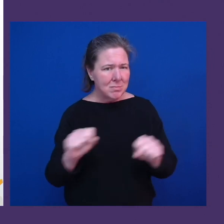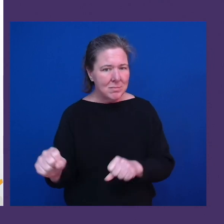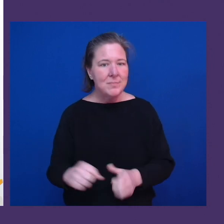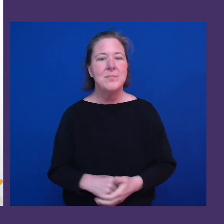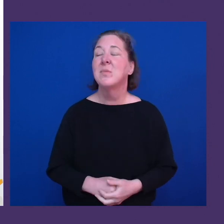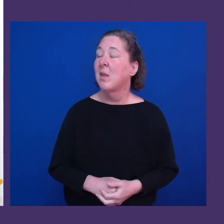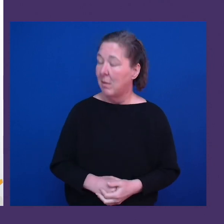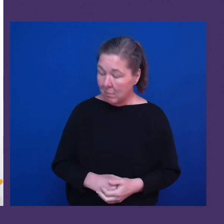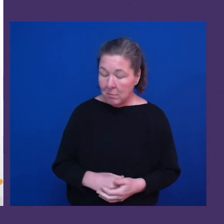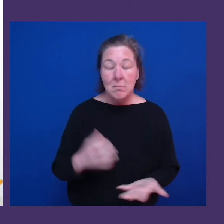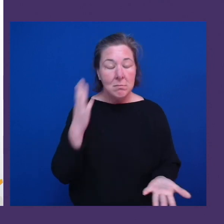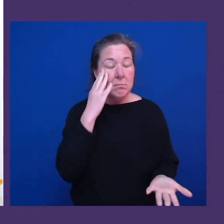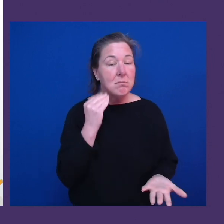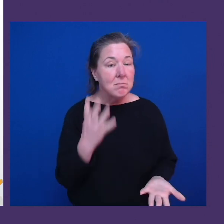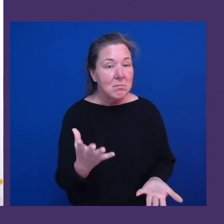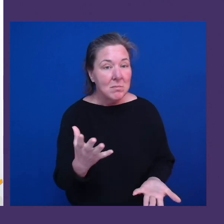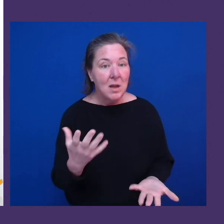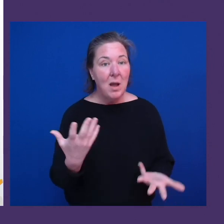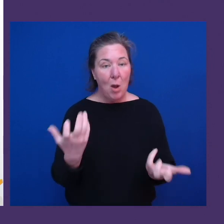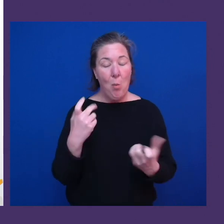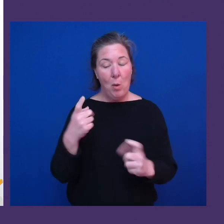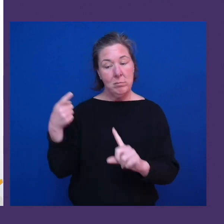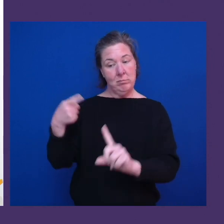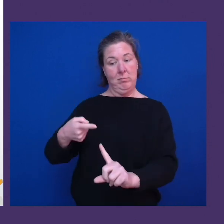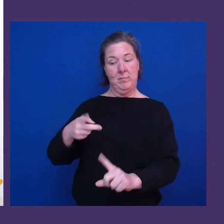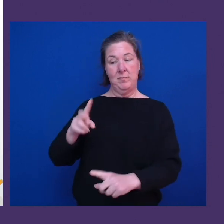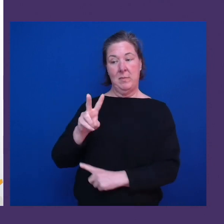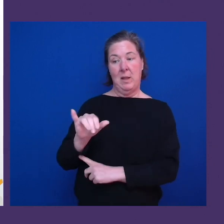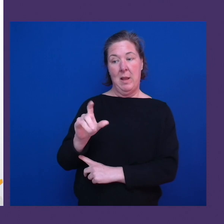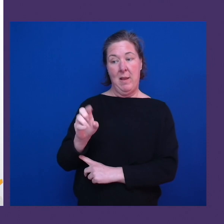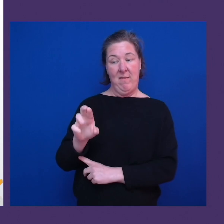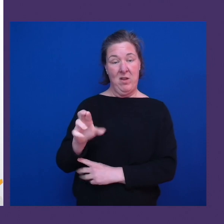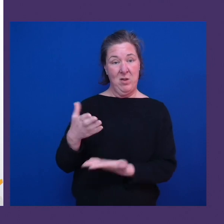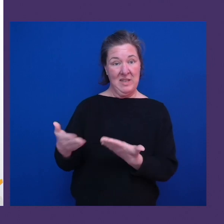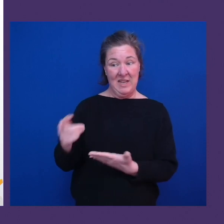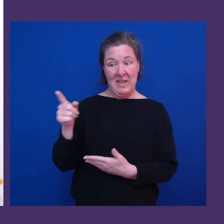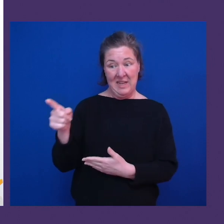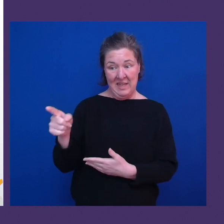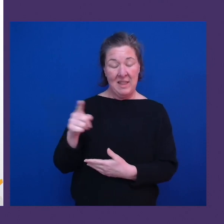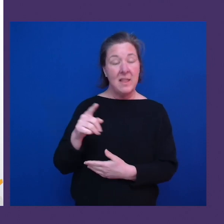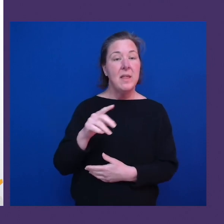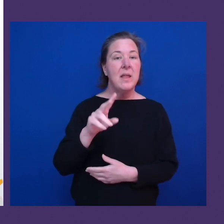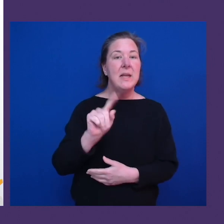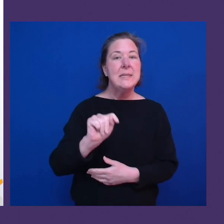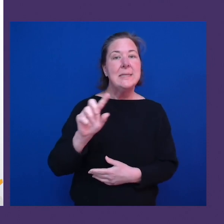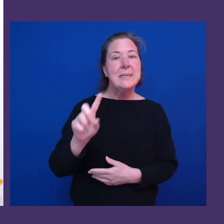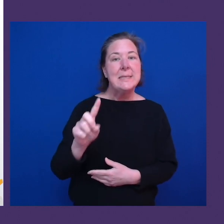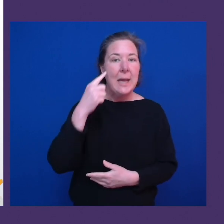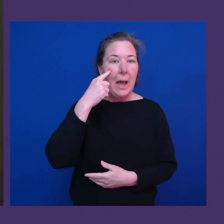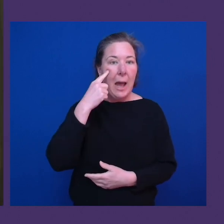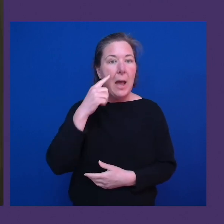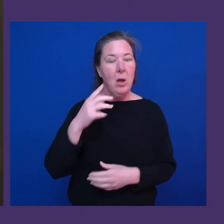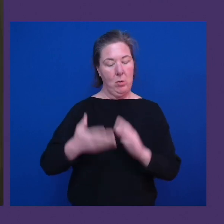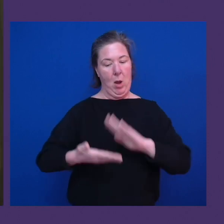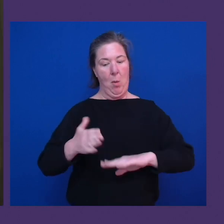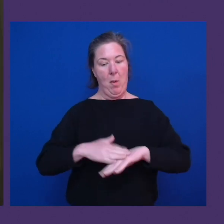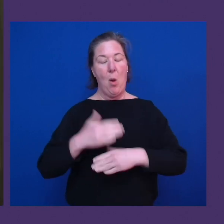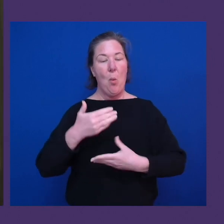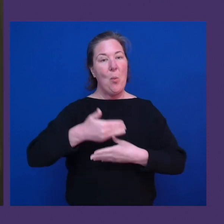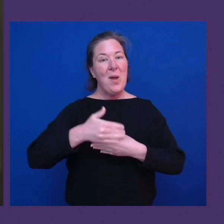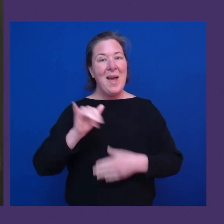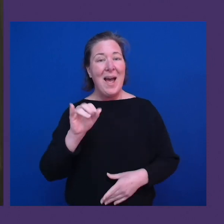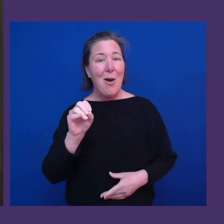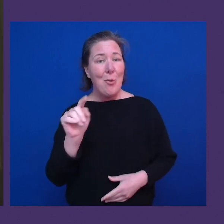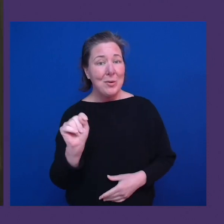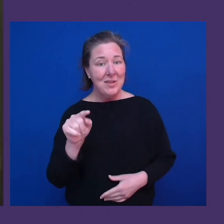the way, I just wanted to point out that Victor's device, the TD I-Series, operates on Windows IoT. This is a Windows